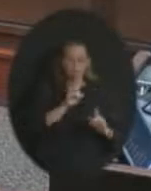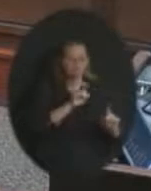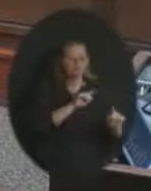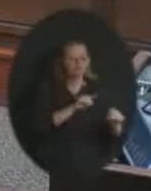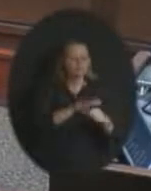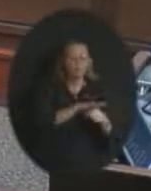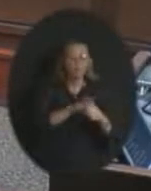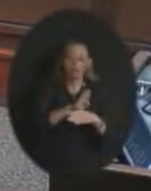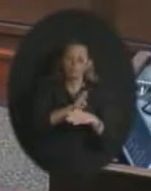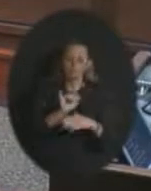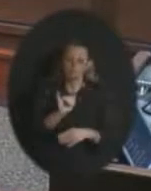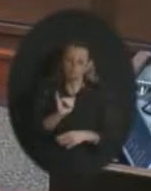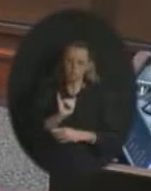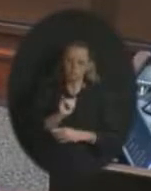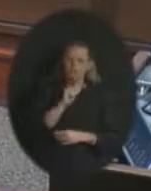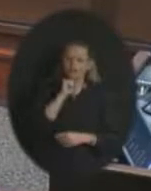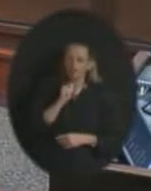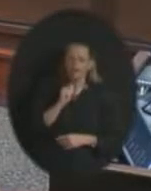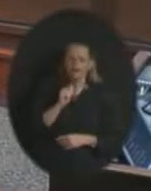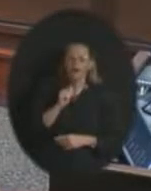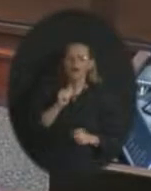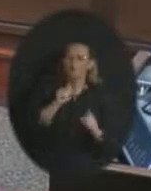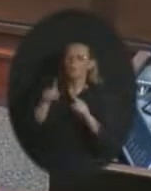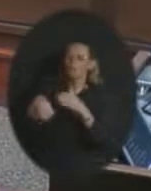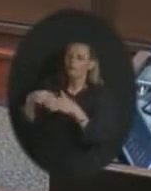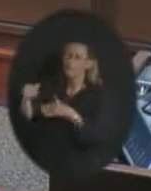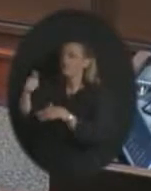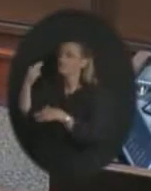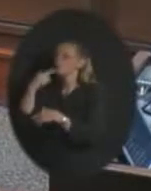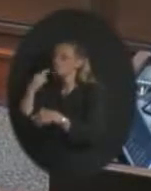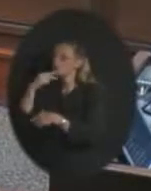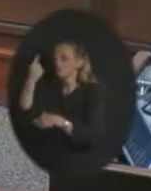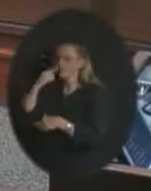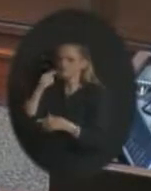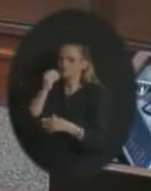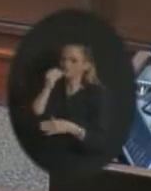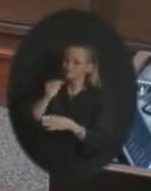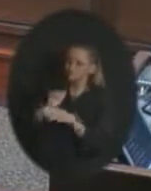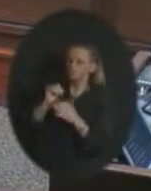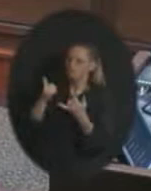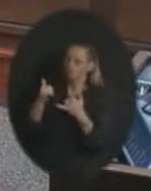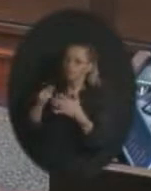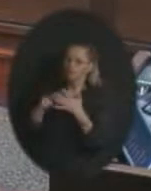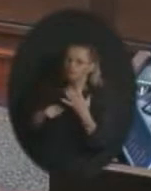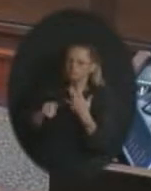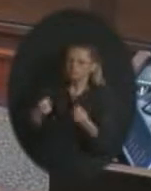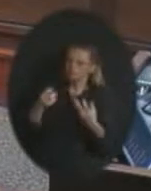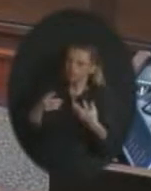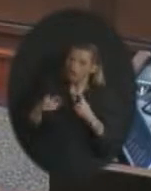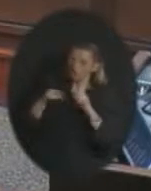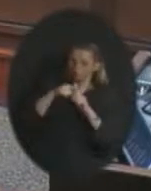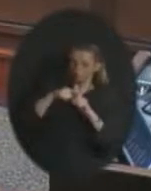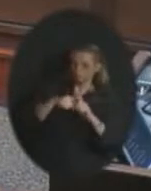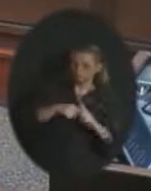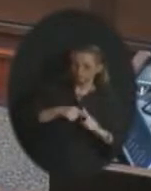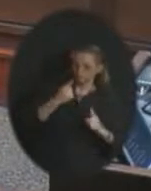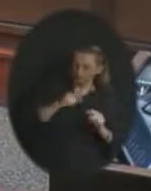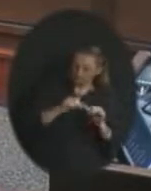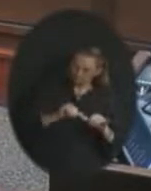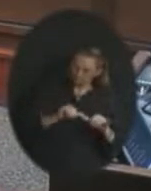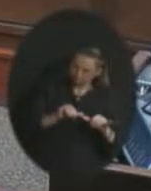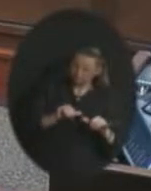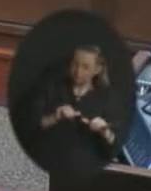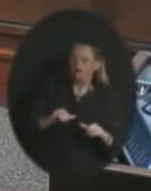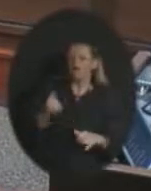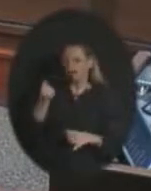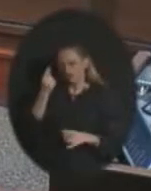businesses and they're not going somewhere else for their dinners and their parties. So there's a lot of pluses for keeping it the way it is. I understand there's